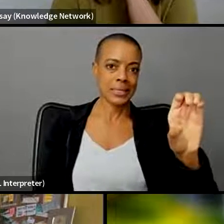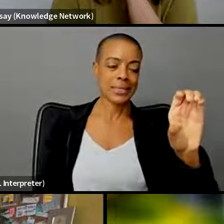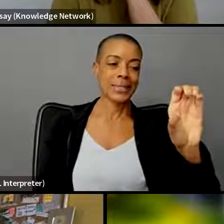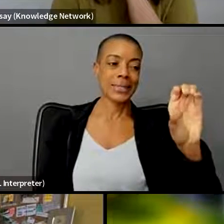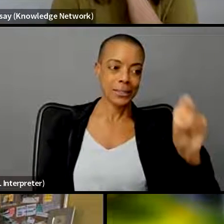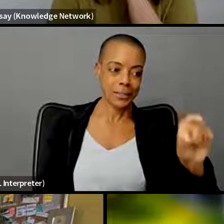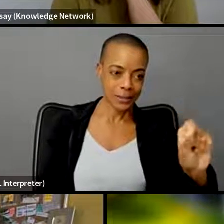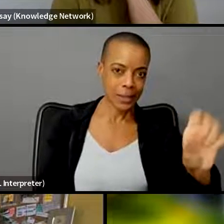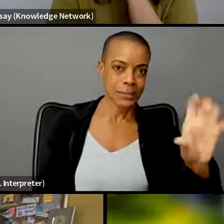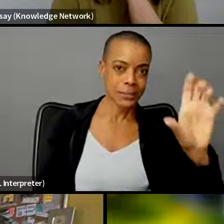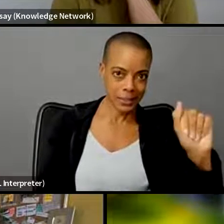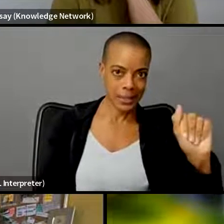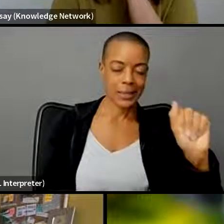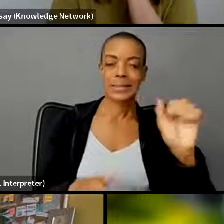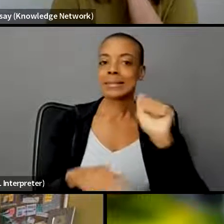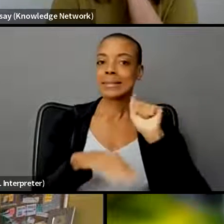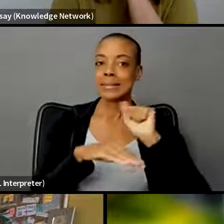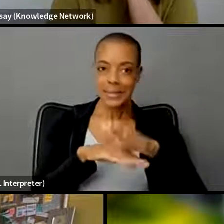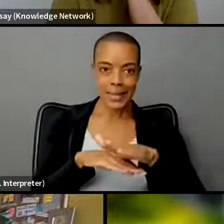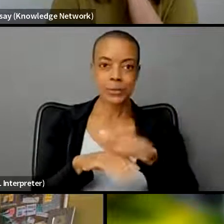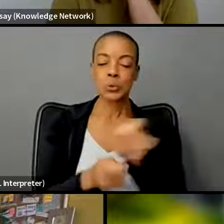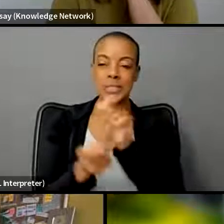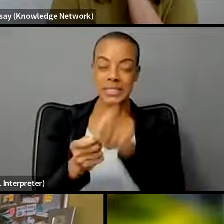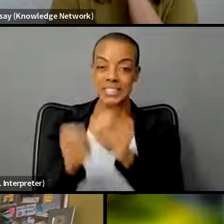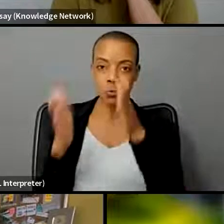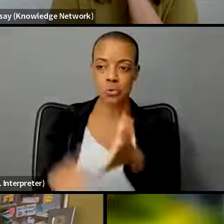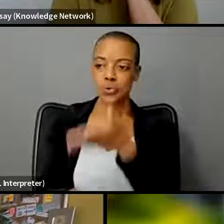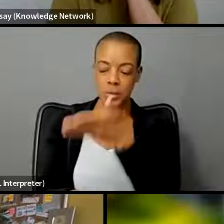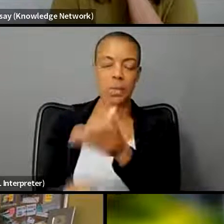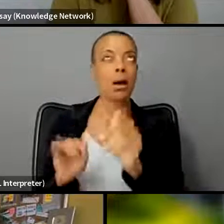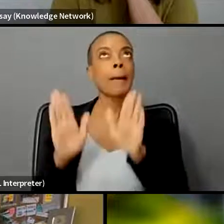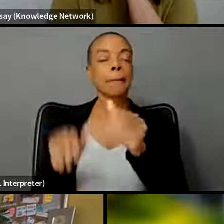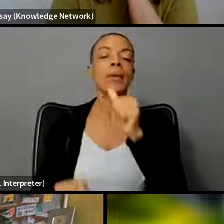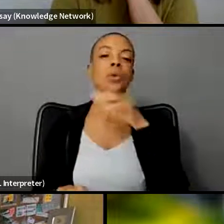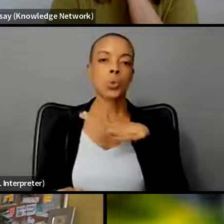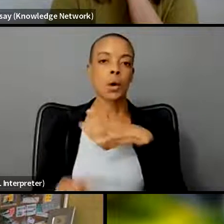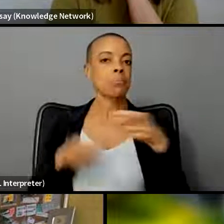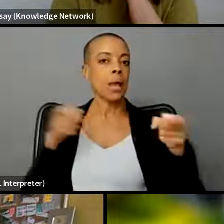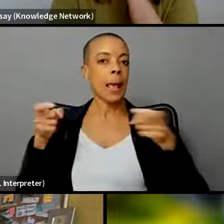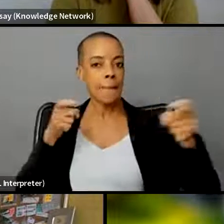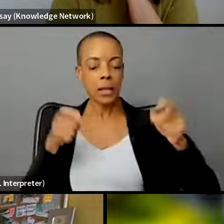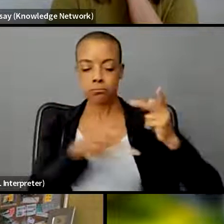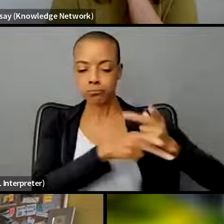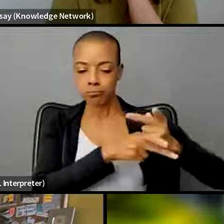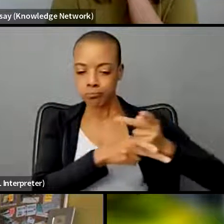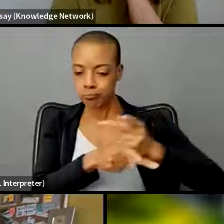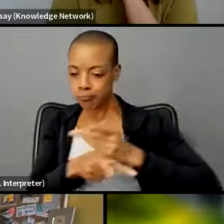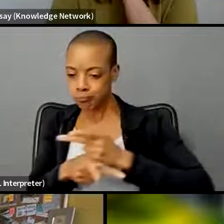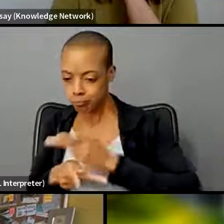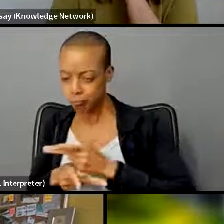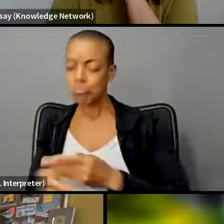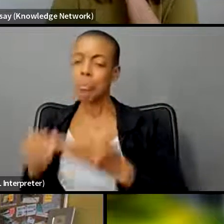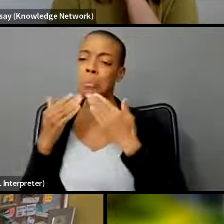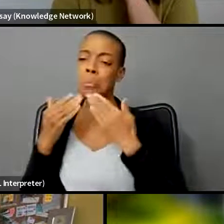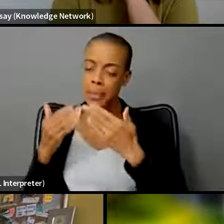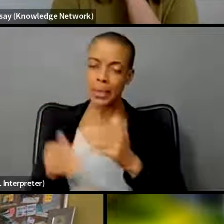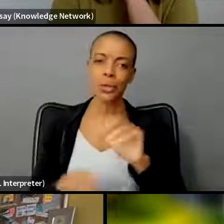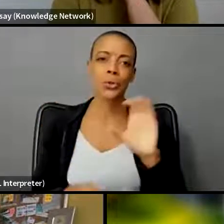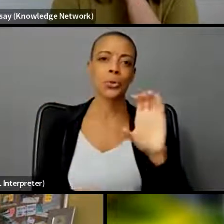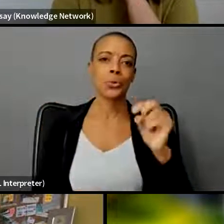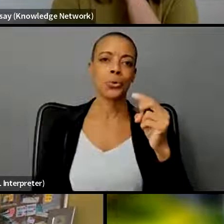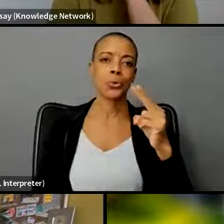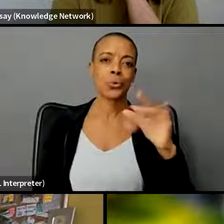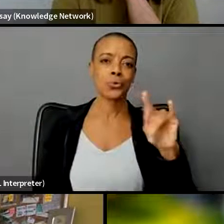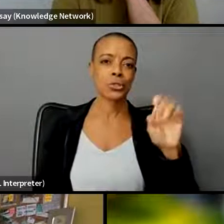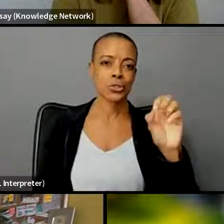person. There's an incredible woman who manages our department, who keeps us all organized. Shout out to Christian Hamilton. And